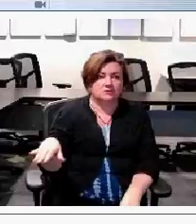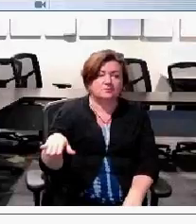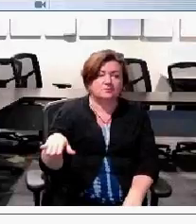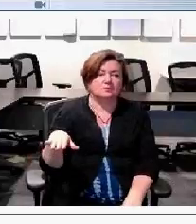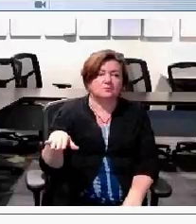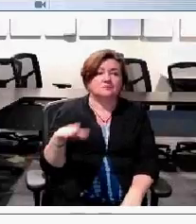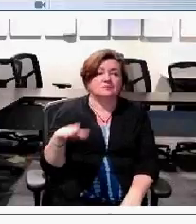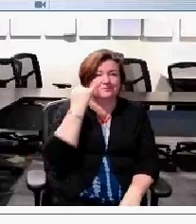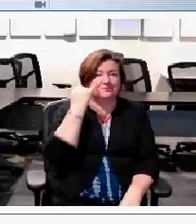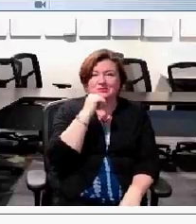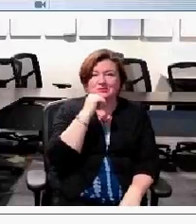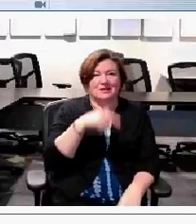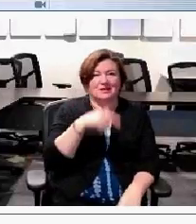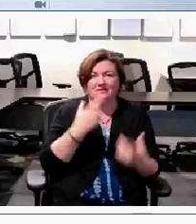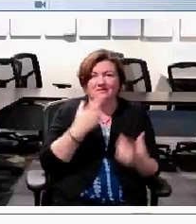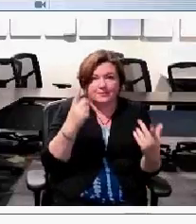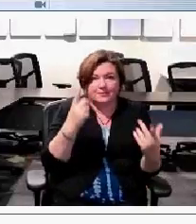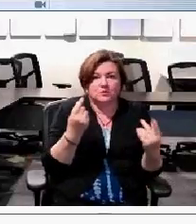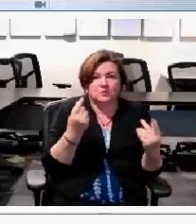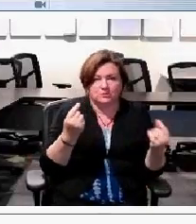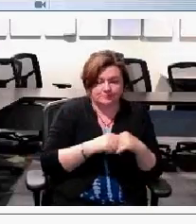than Edmonton.